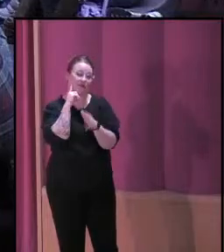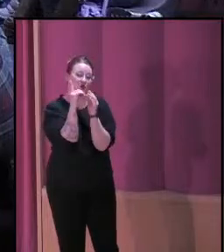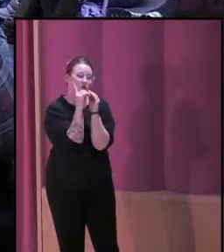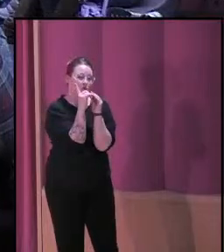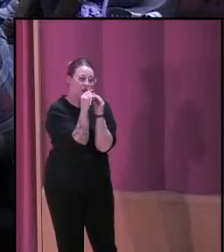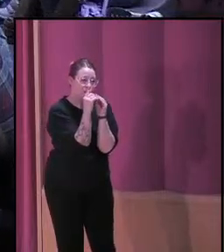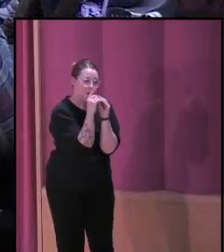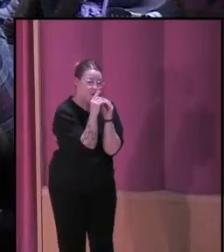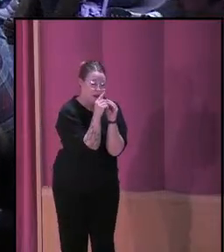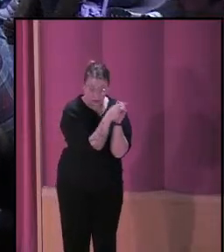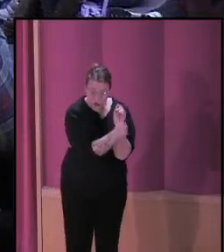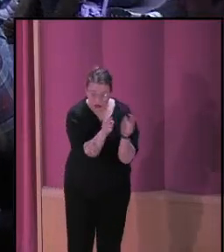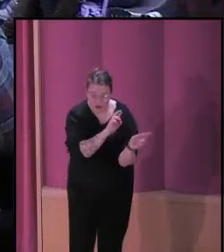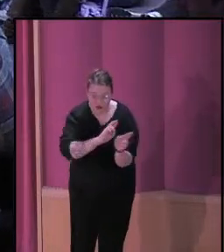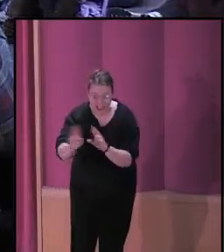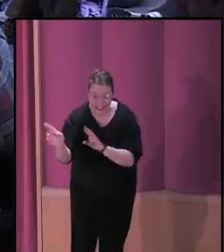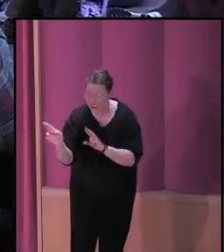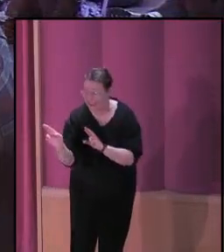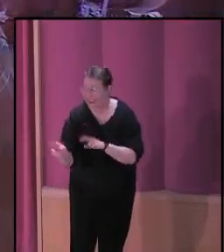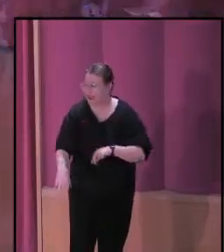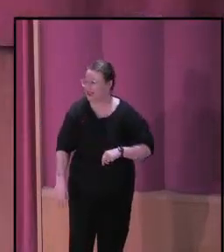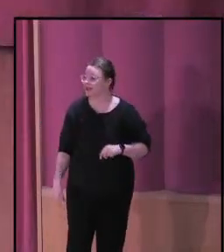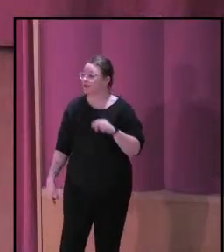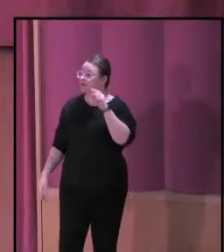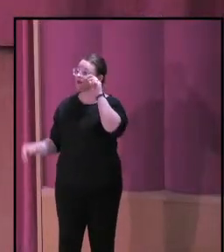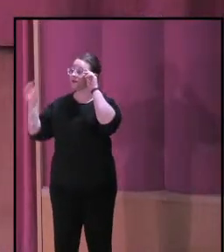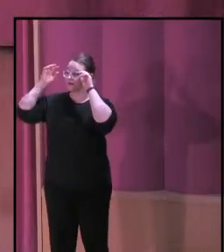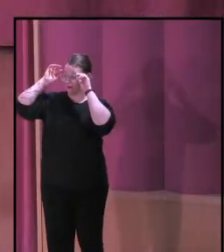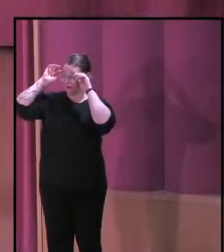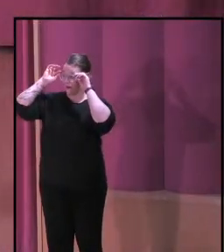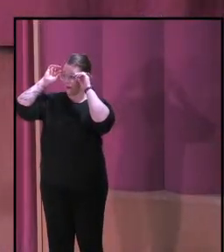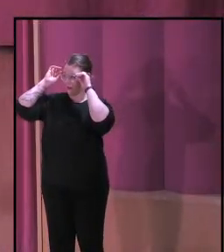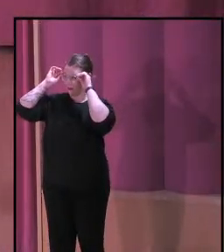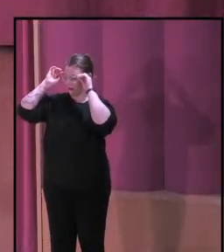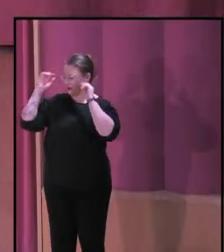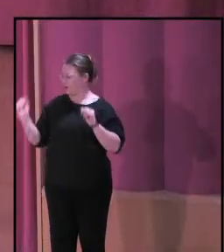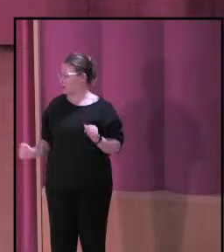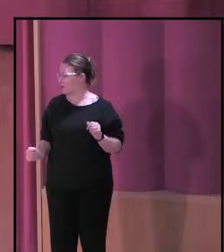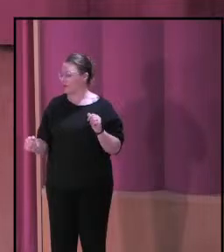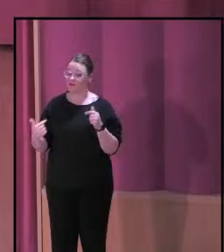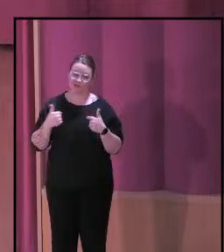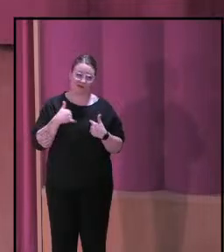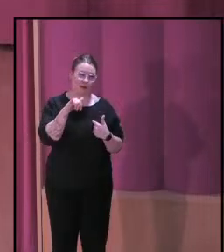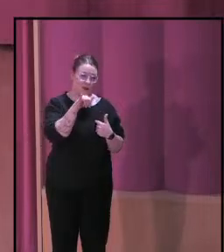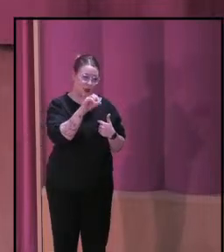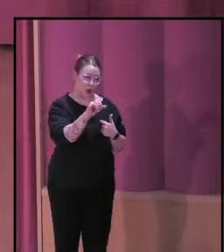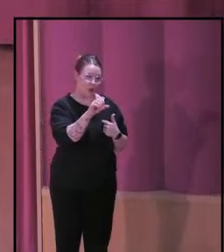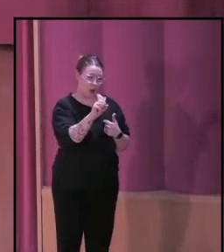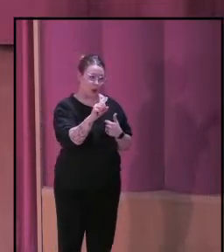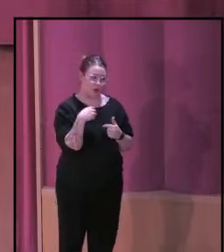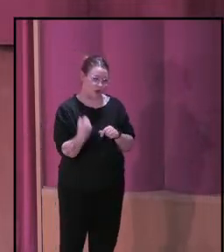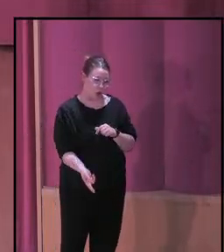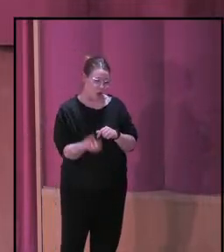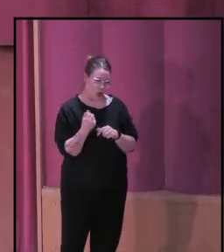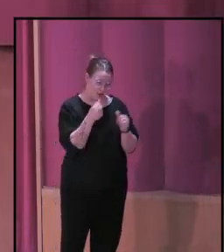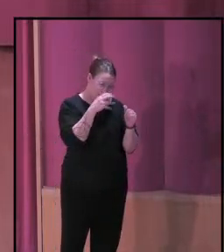it? All right. Well, one of the things that I tend to do as a yo-yo man and as a juggler